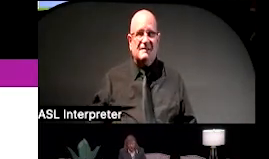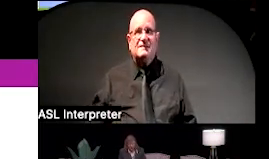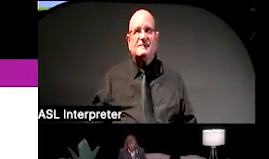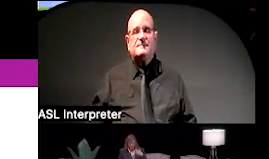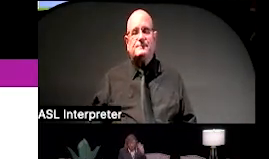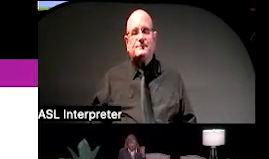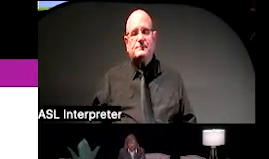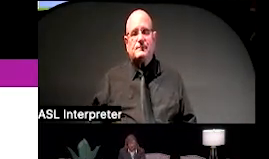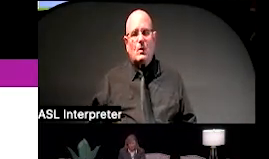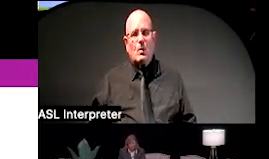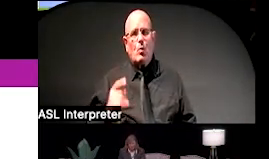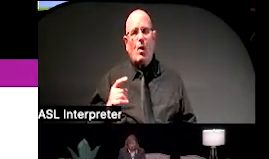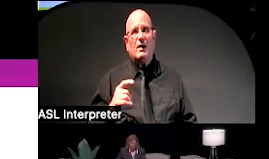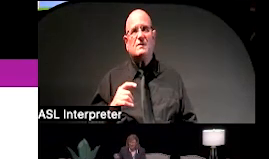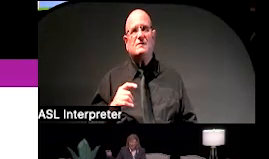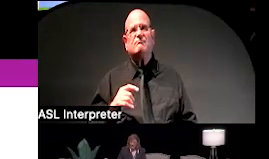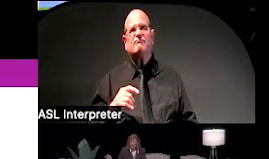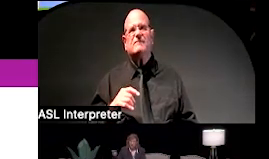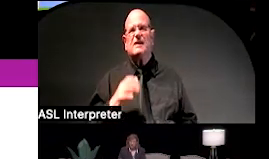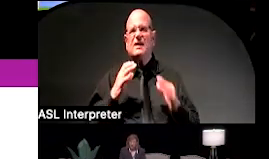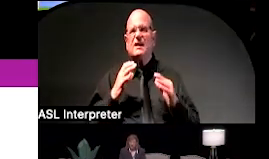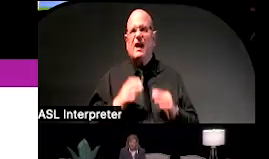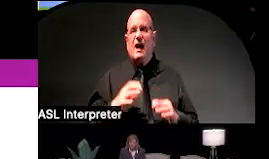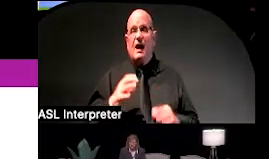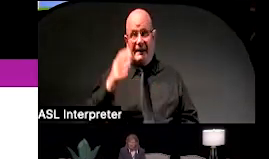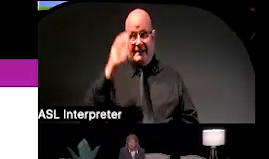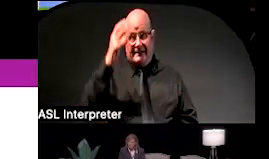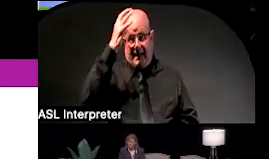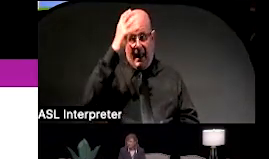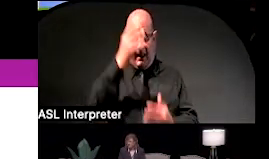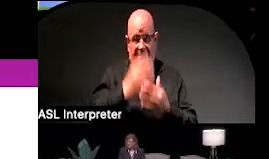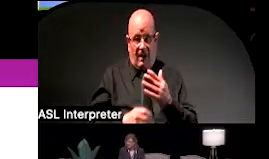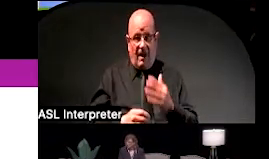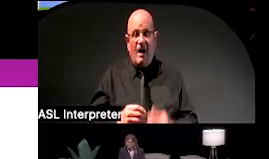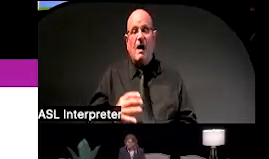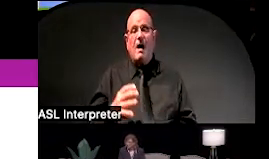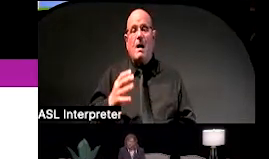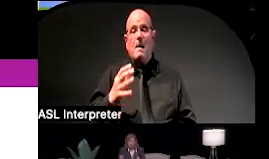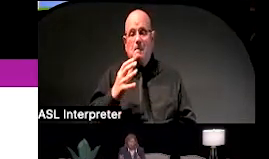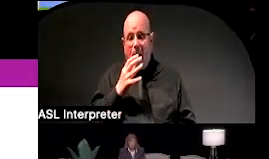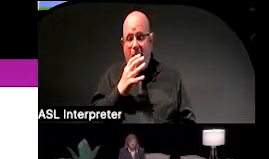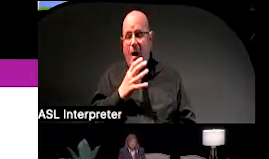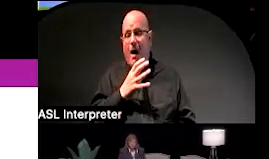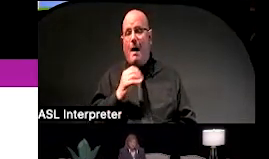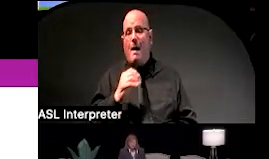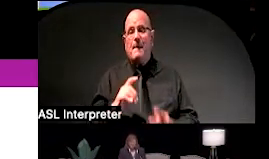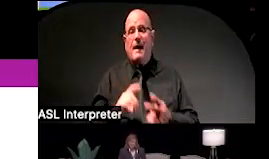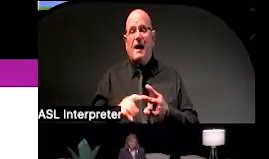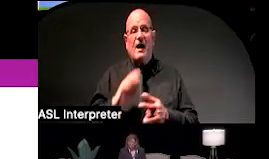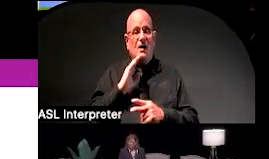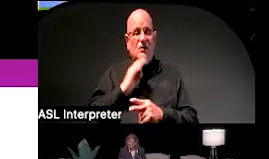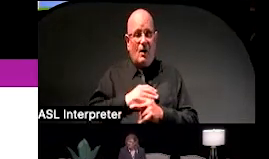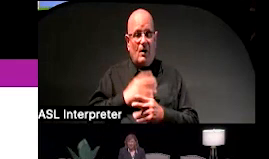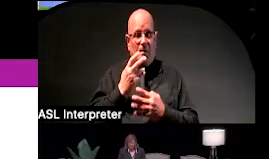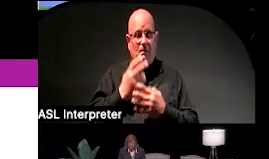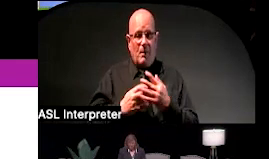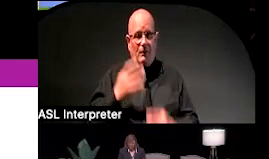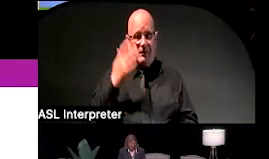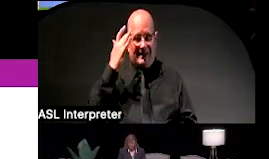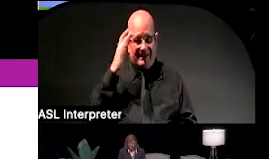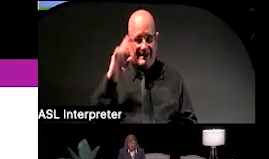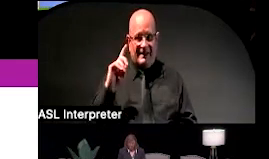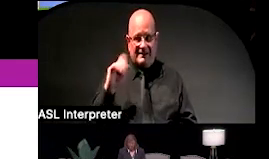dad passed away, mom and daughter with intellectual disabilities went to assisted living